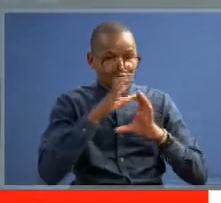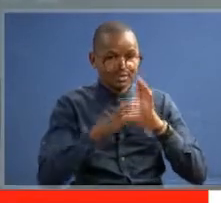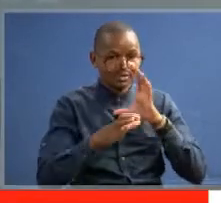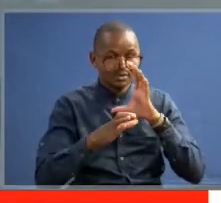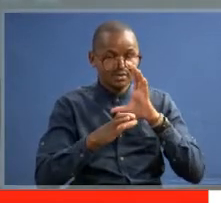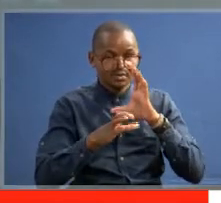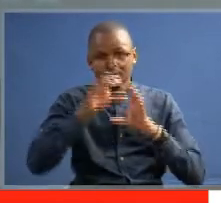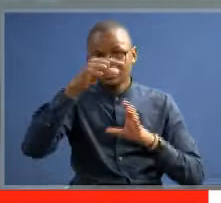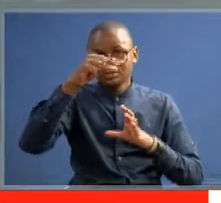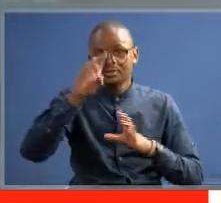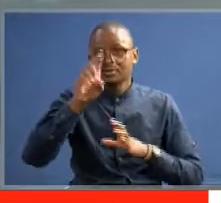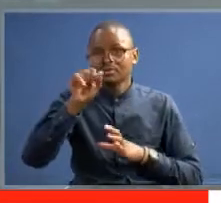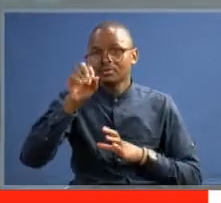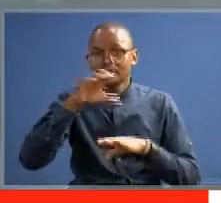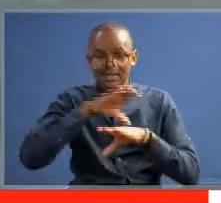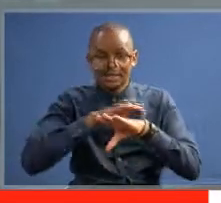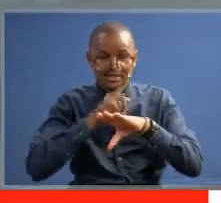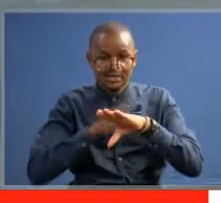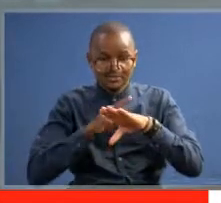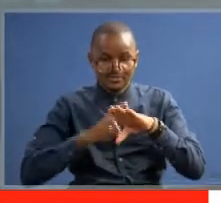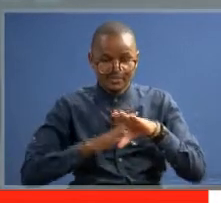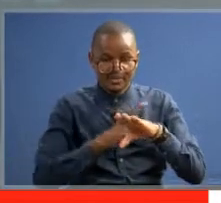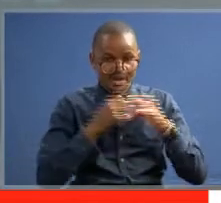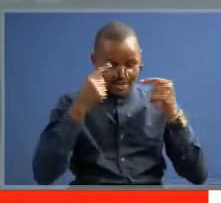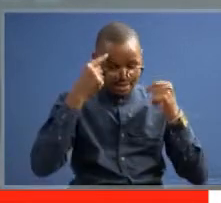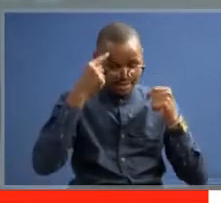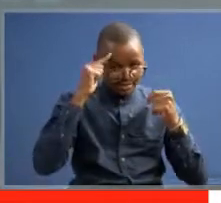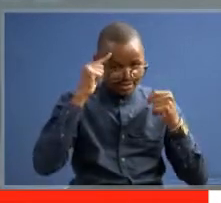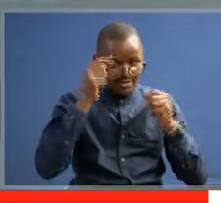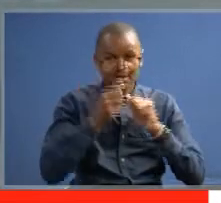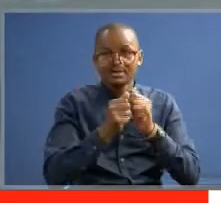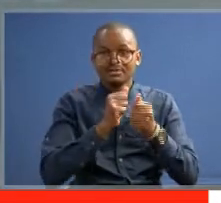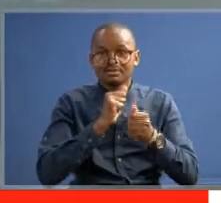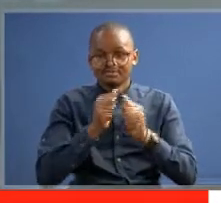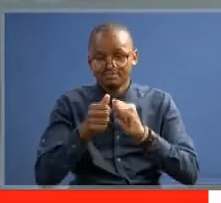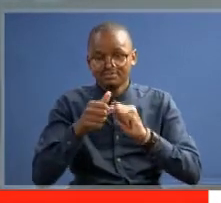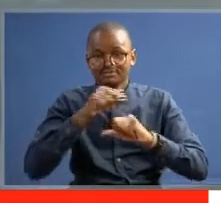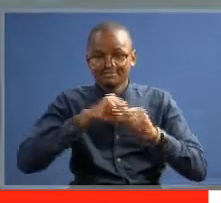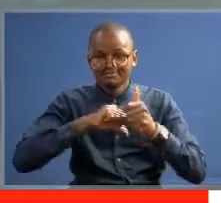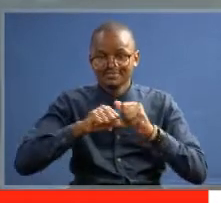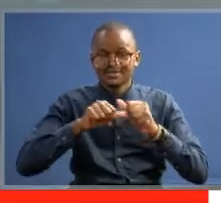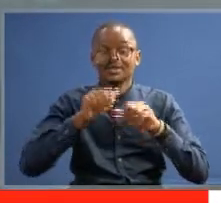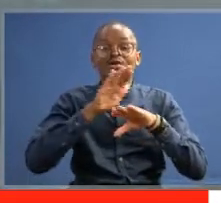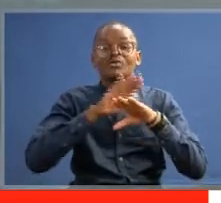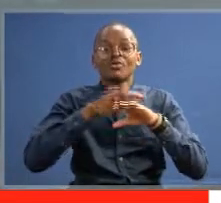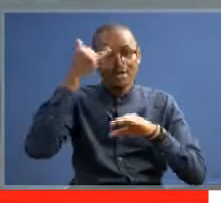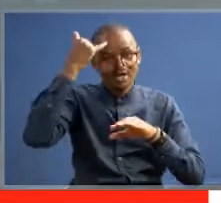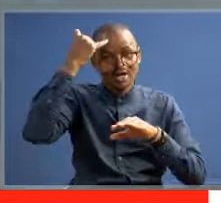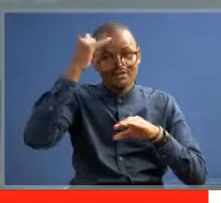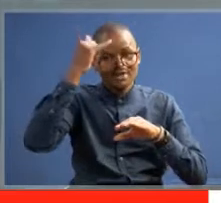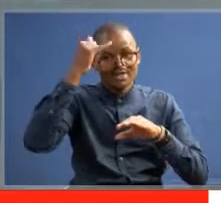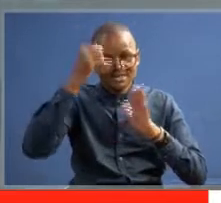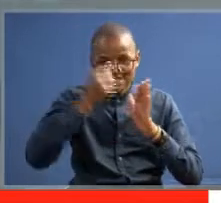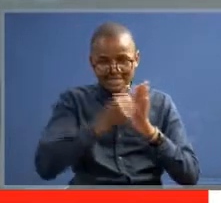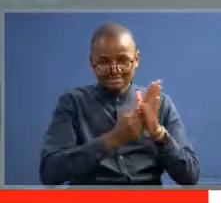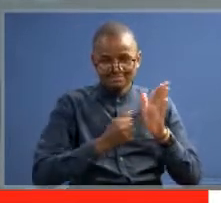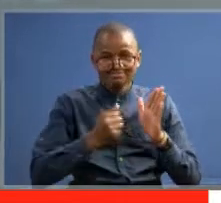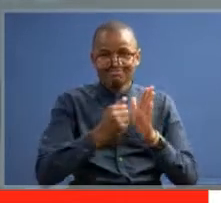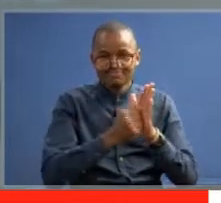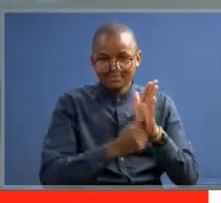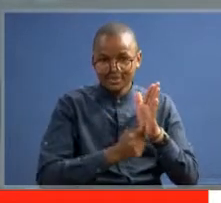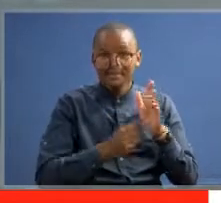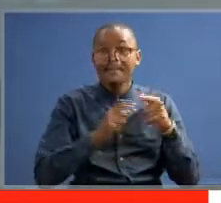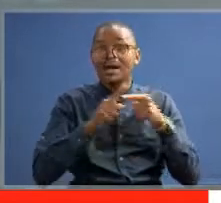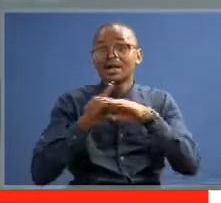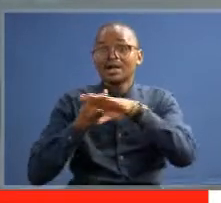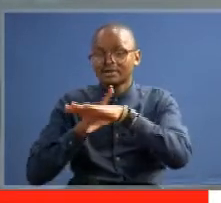Gordon Oluoch. Thanks for finding time for us. I think the Sports Act is an excellent idea that we have struggled to comply with, but